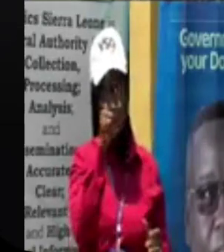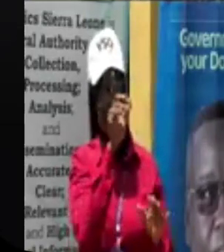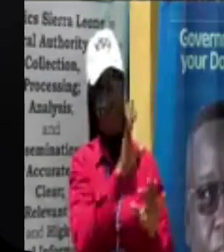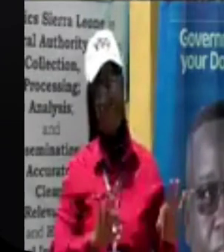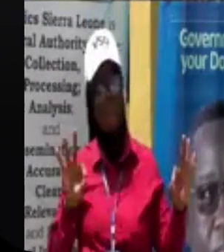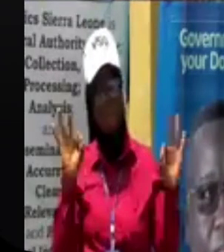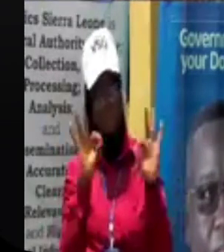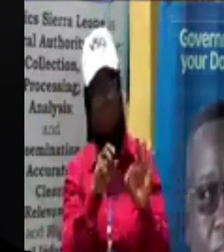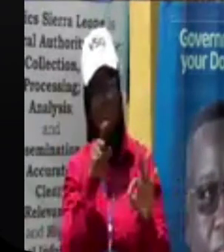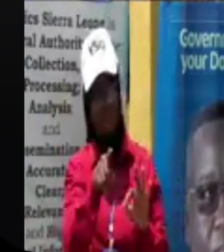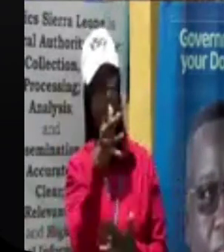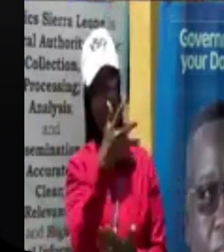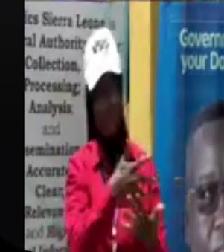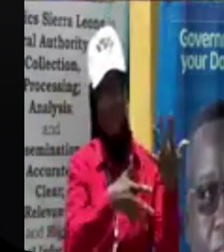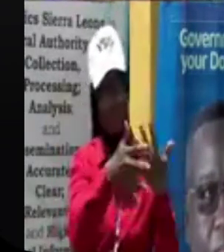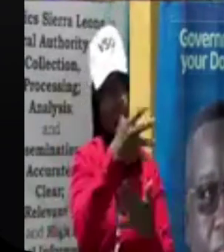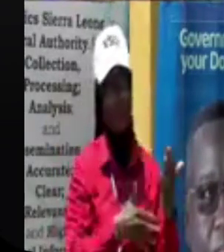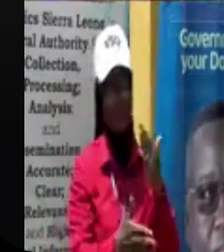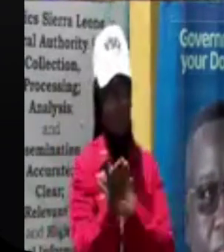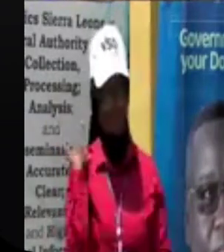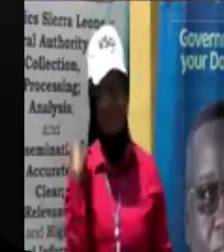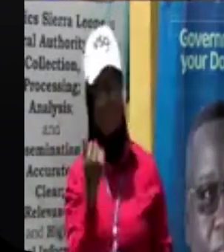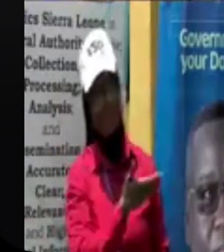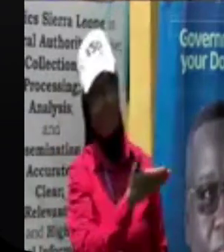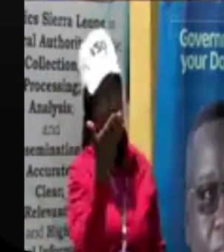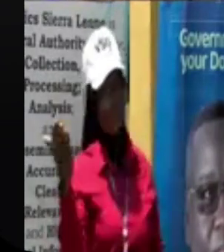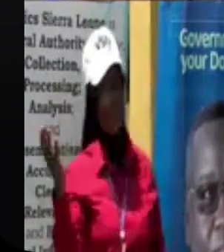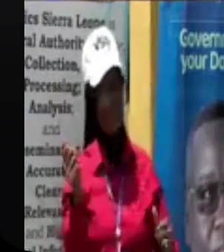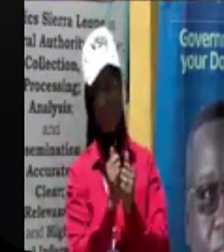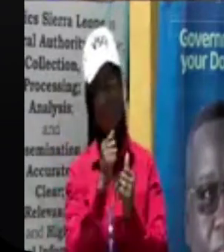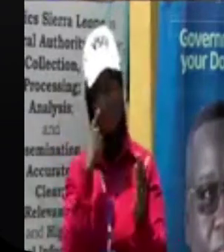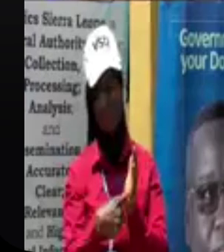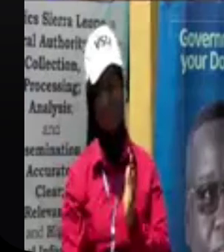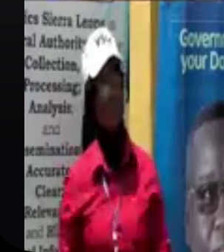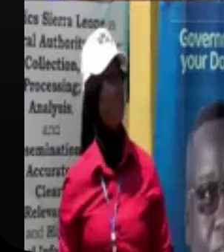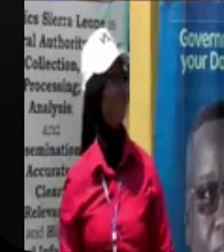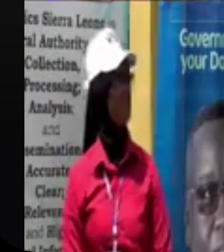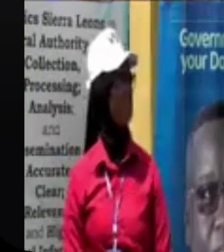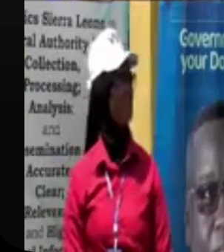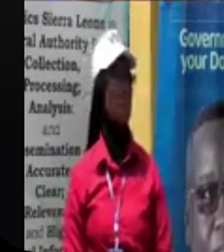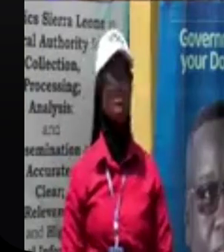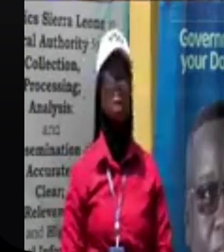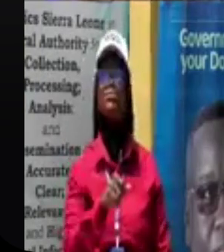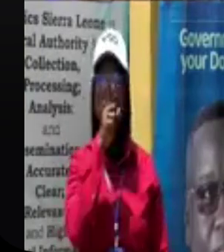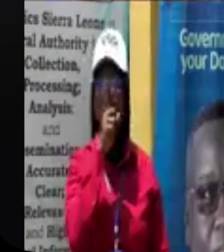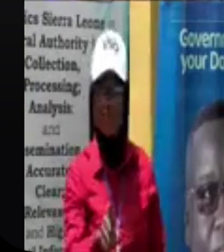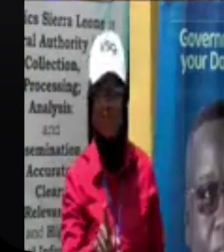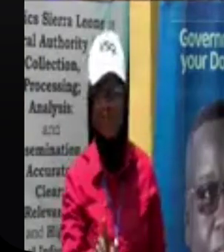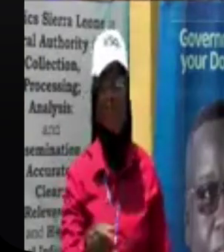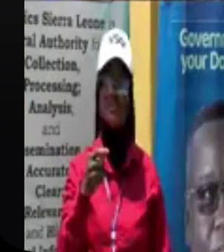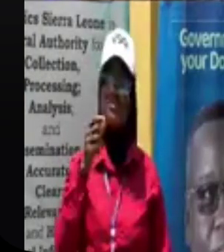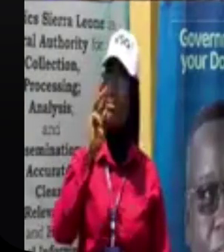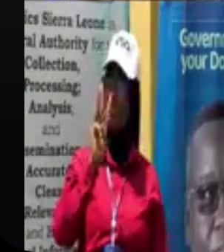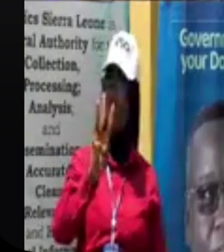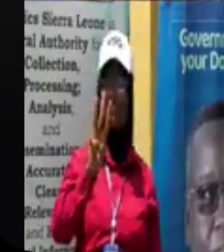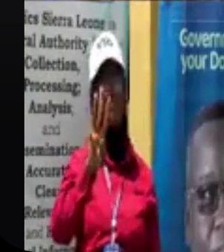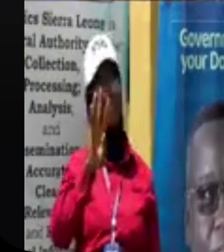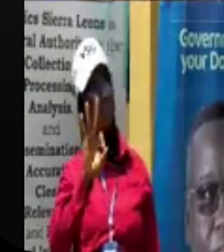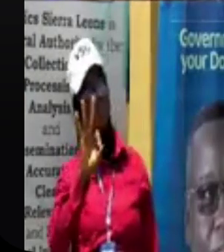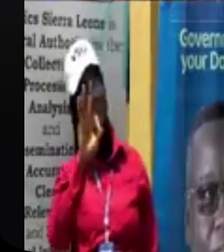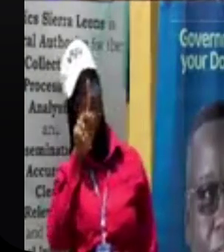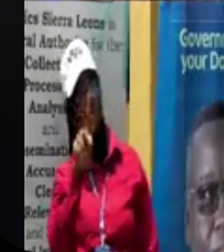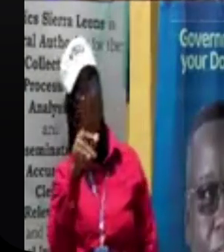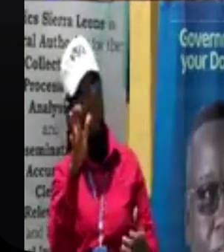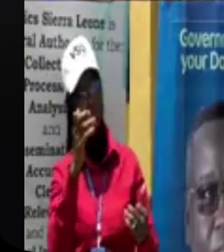then negotiate with them, we'll come back to with the price. But really the BFP want for the buyers of